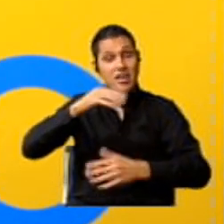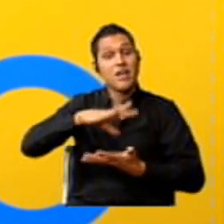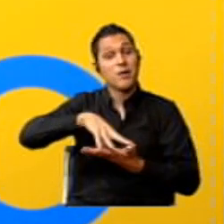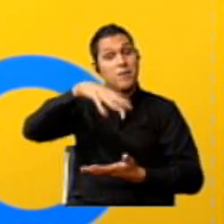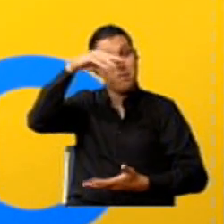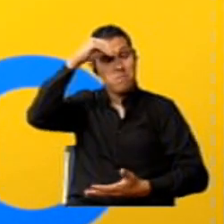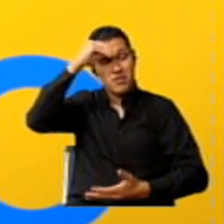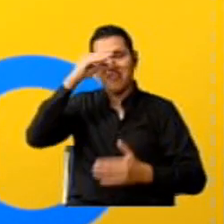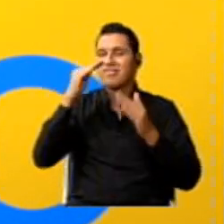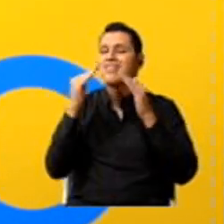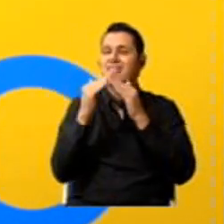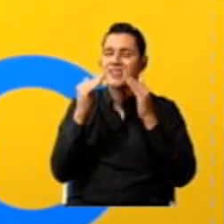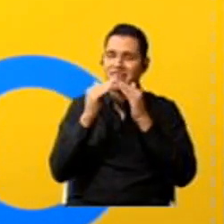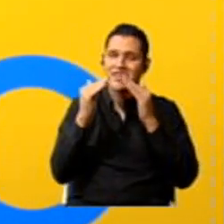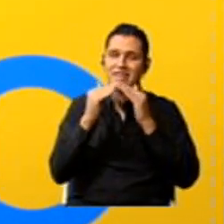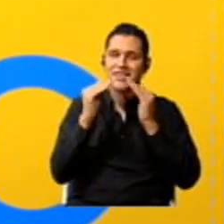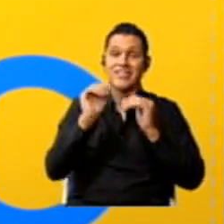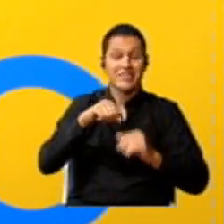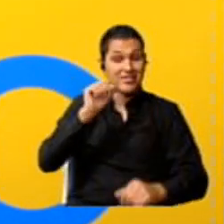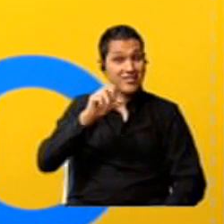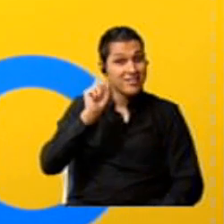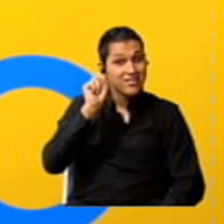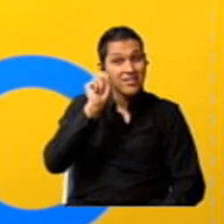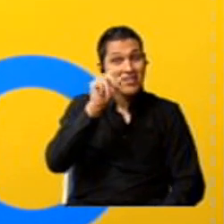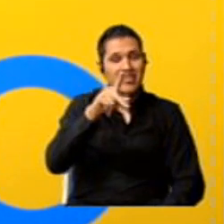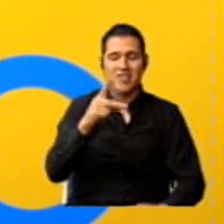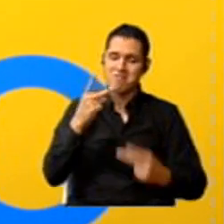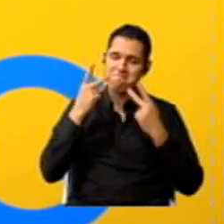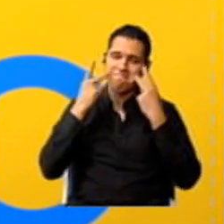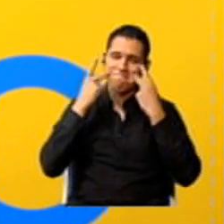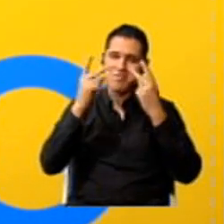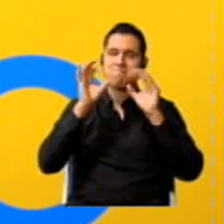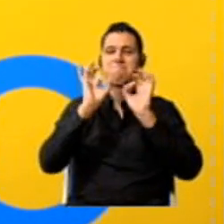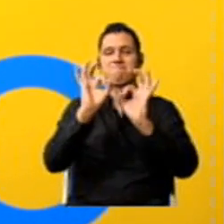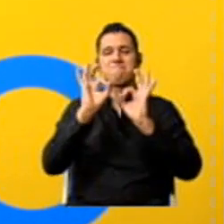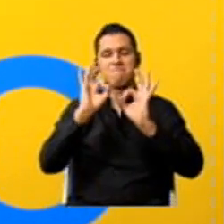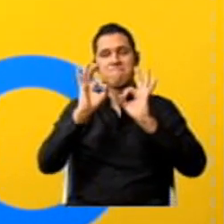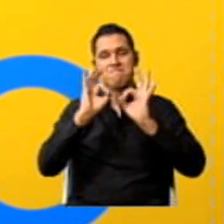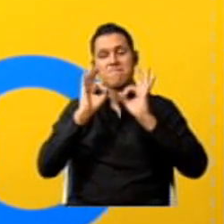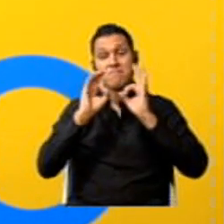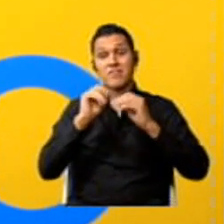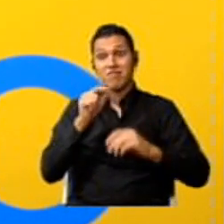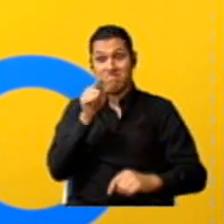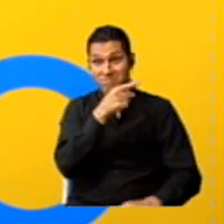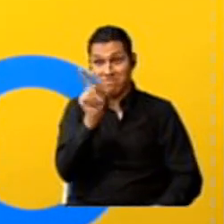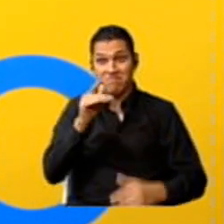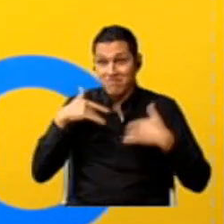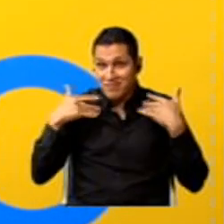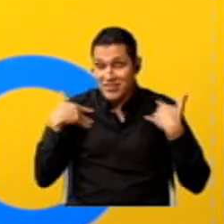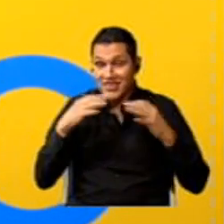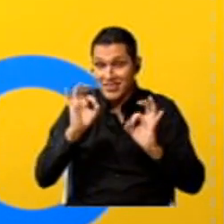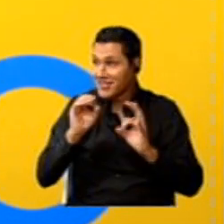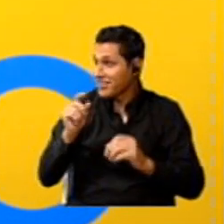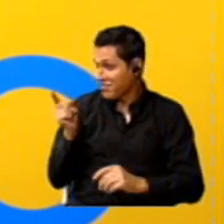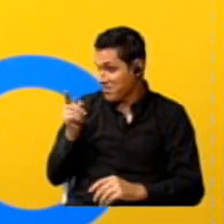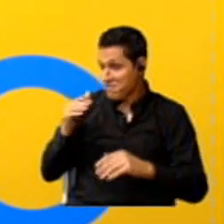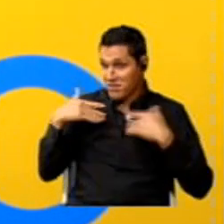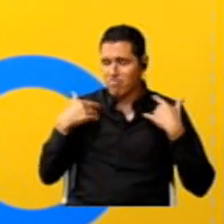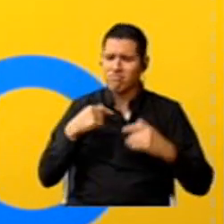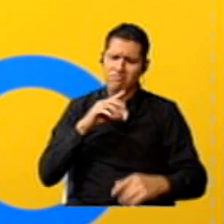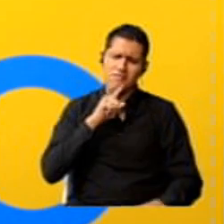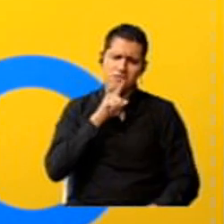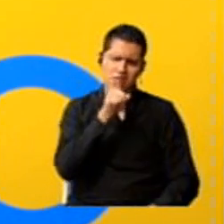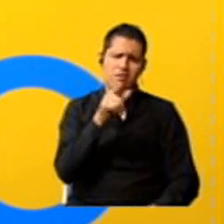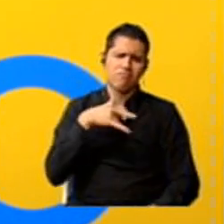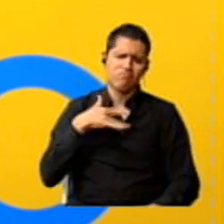en Casa. Okay, very good. Are you happy? I am really